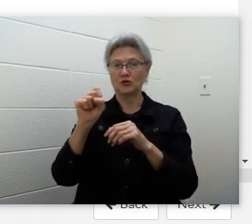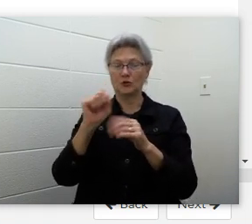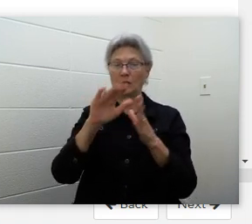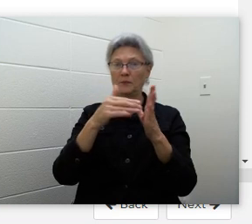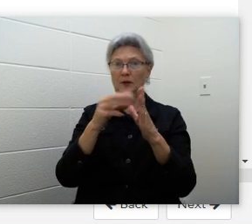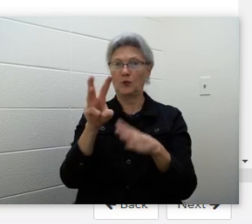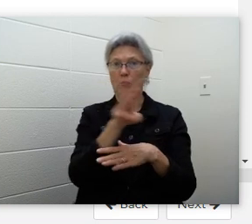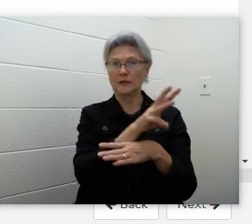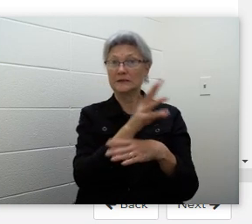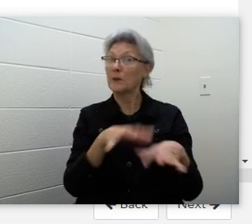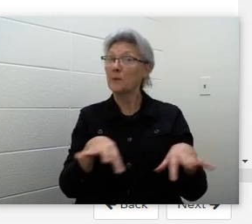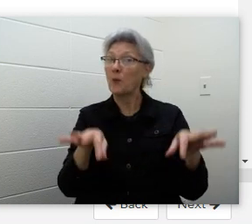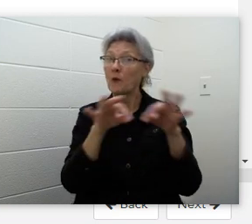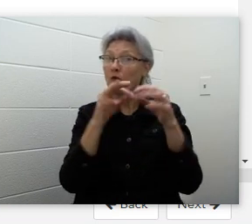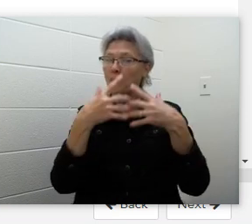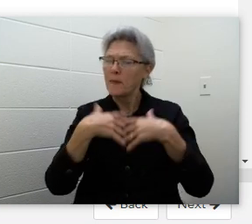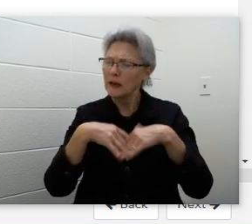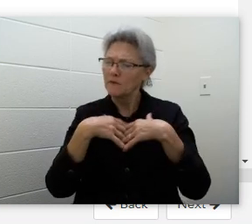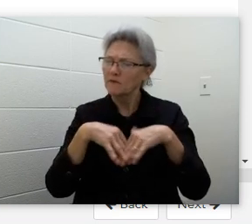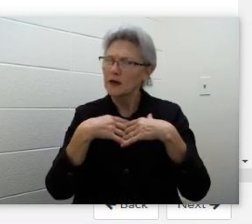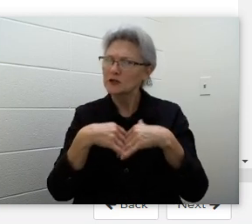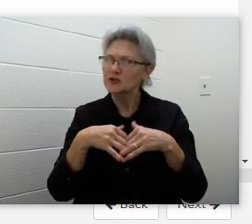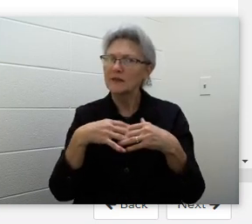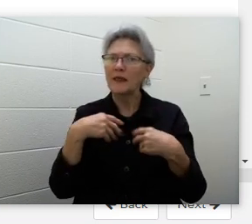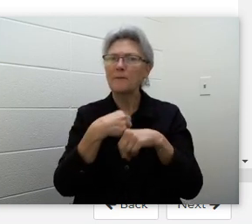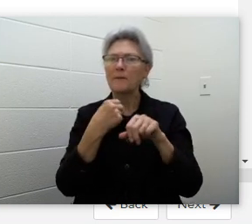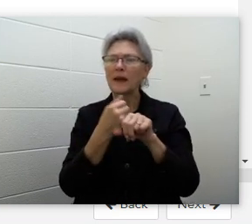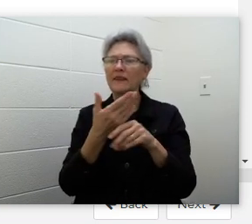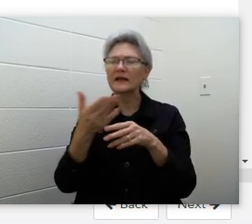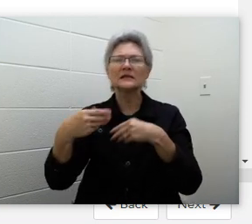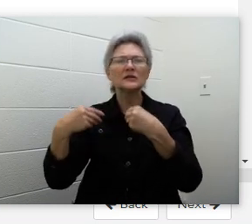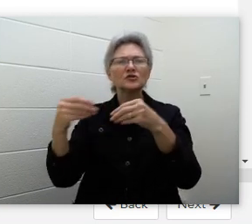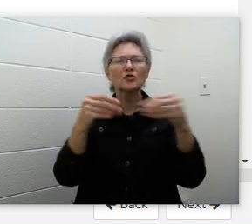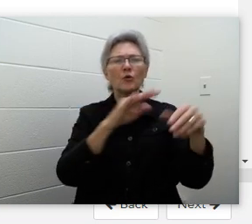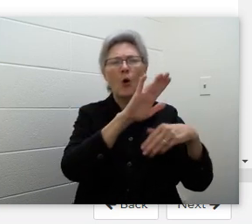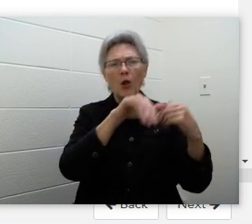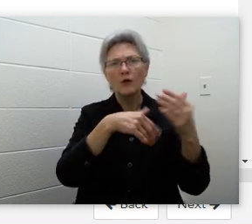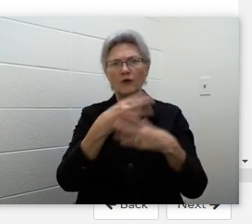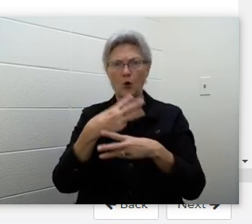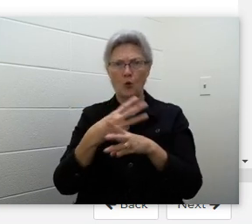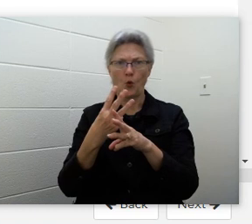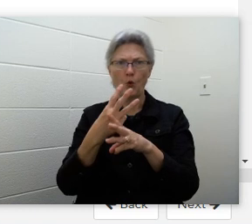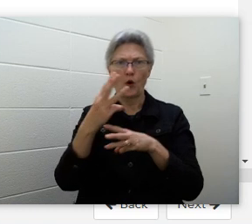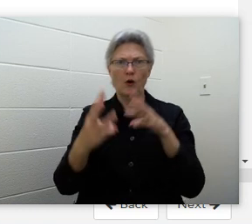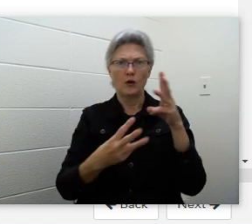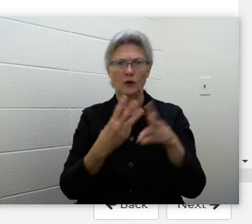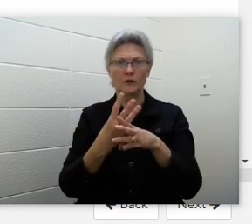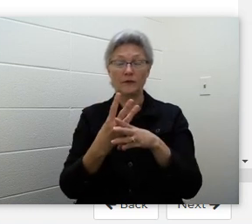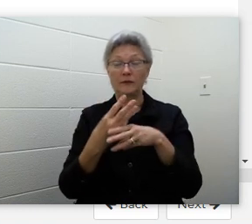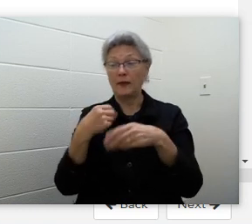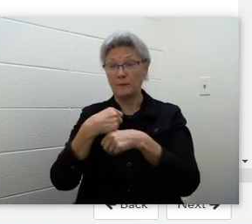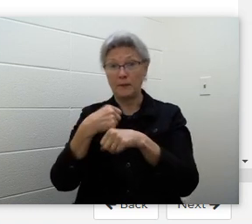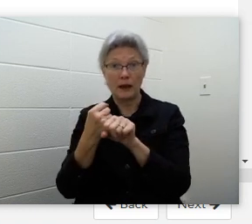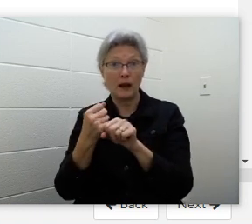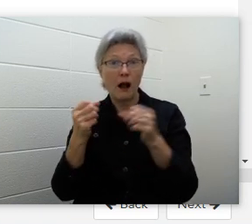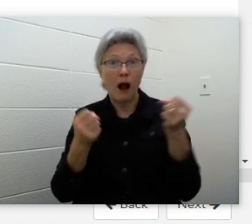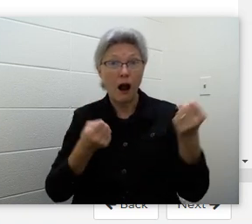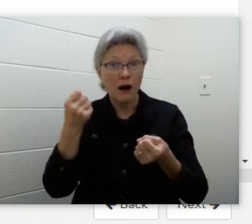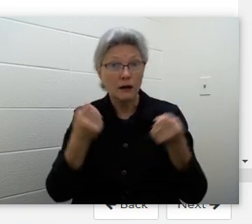produces goods that are sold all over the world. Midwestern manufacturers make cars, appliances, and many other